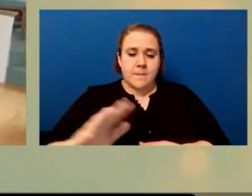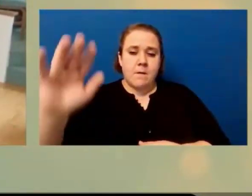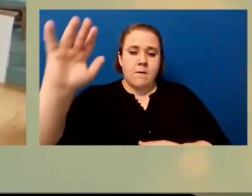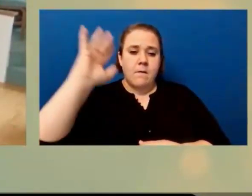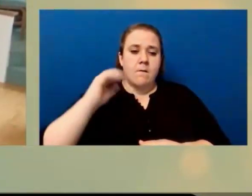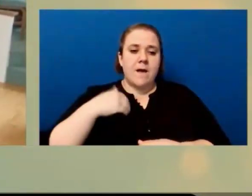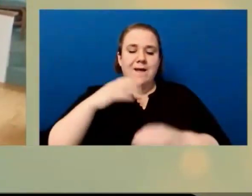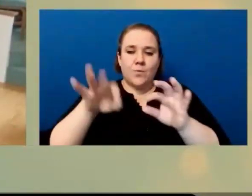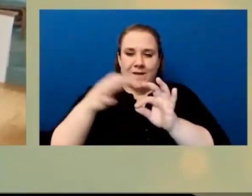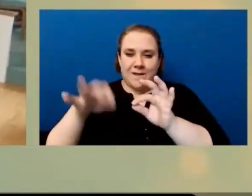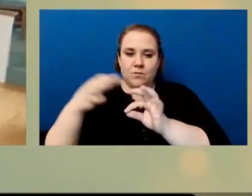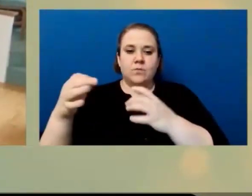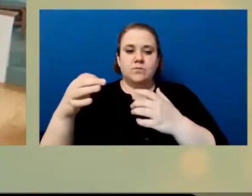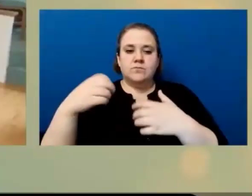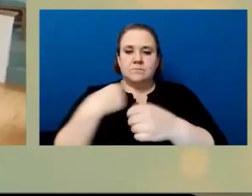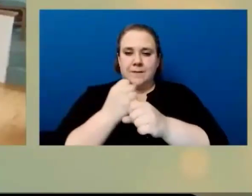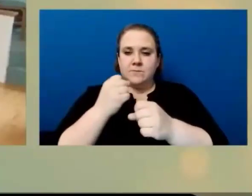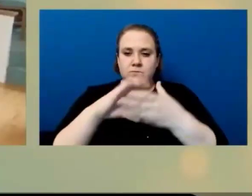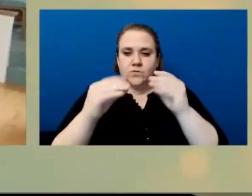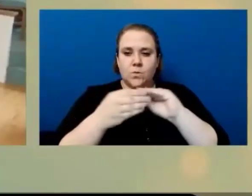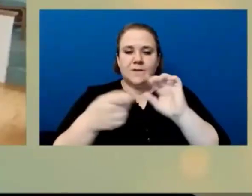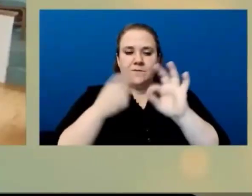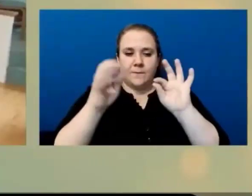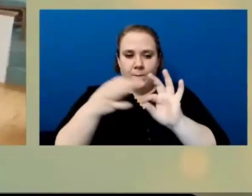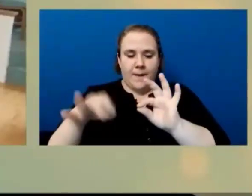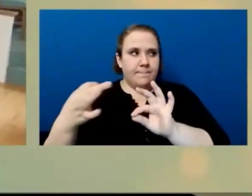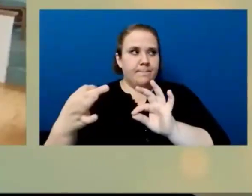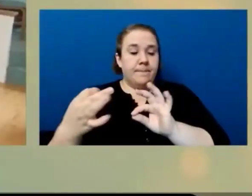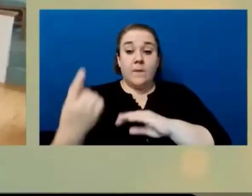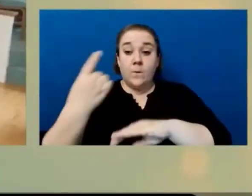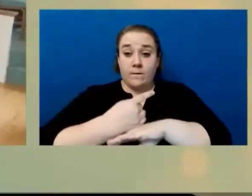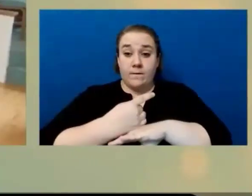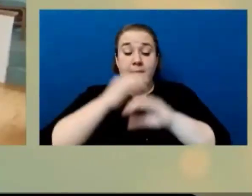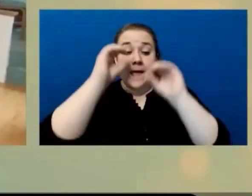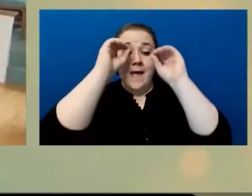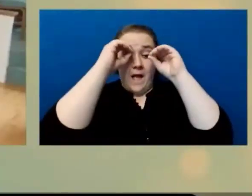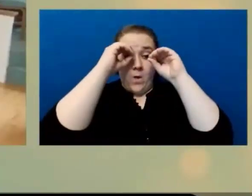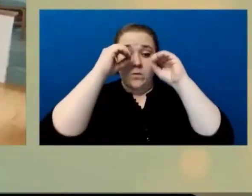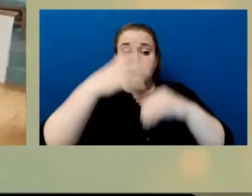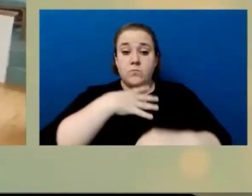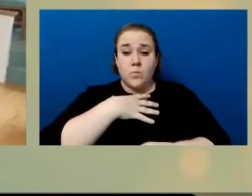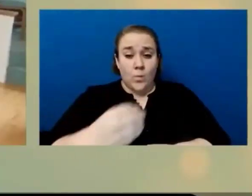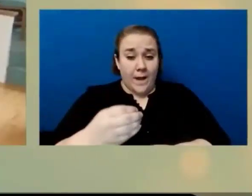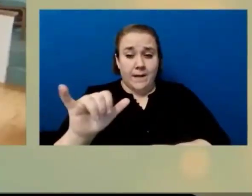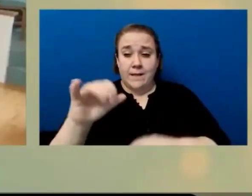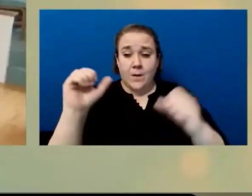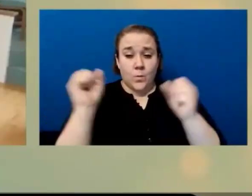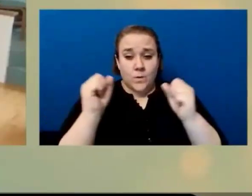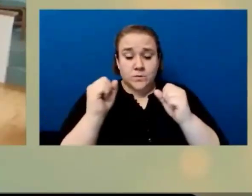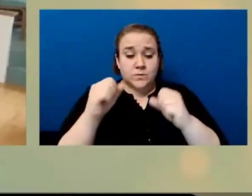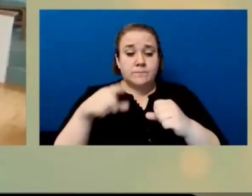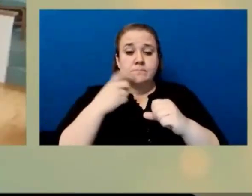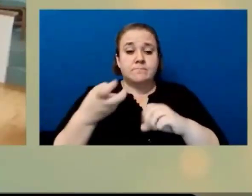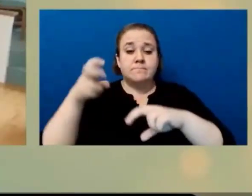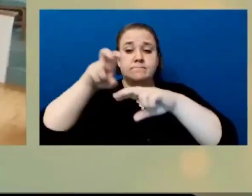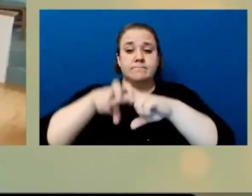spun stories out of thread. One day, an owl, white as winter, perched